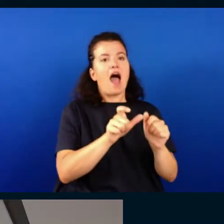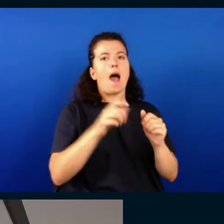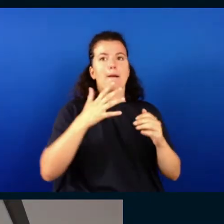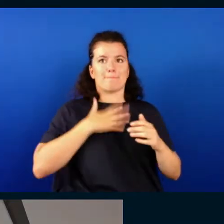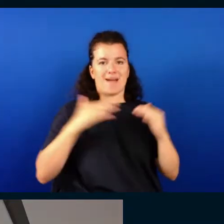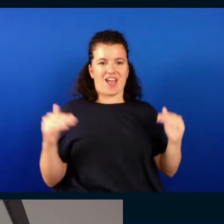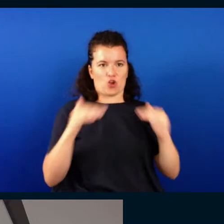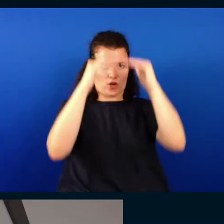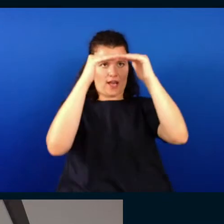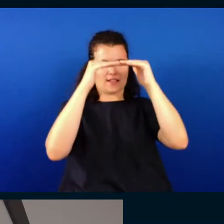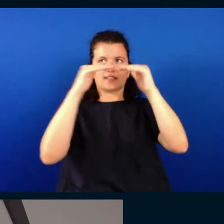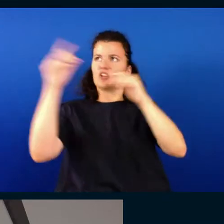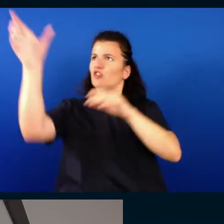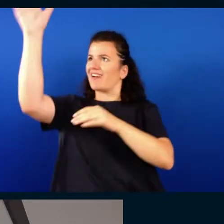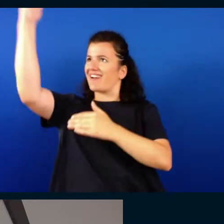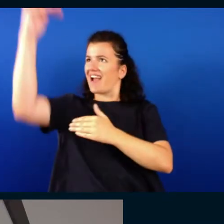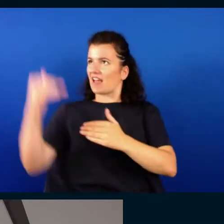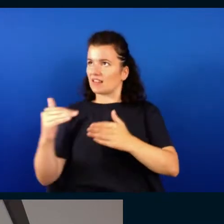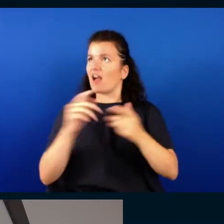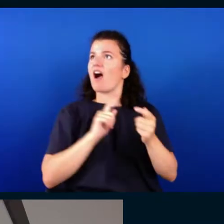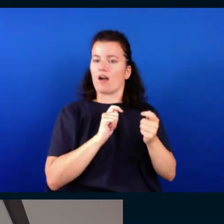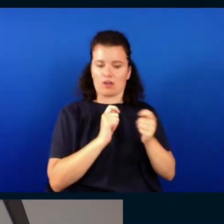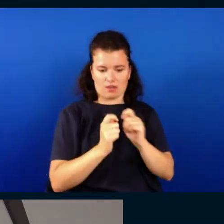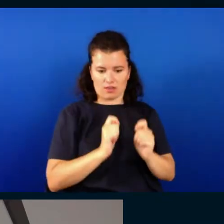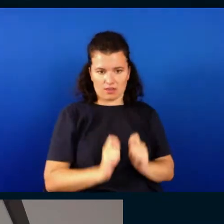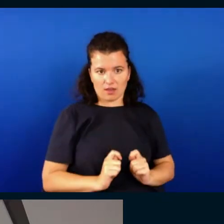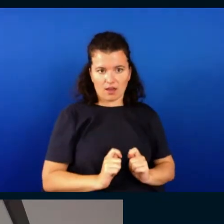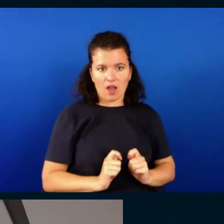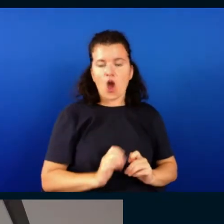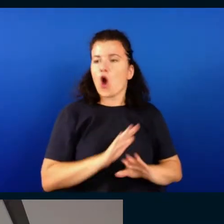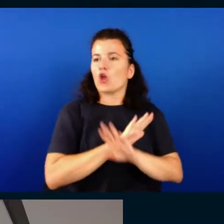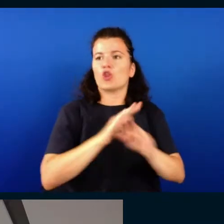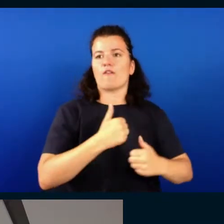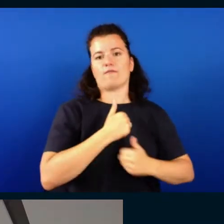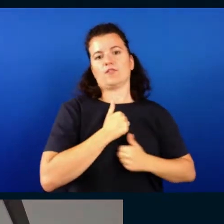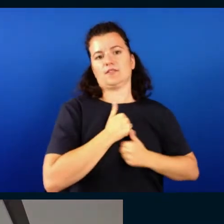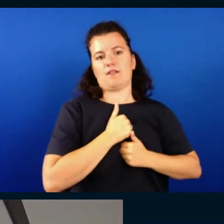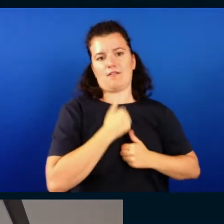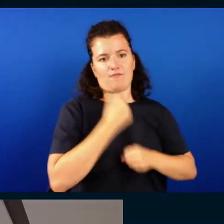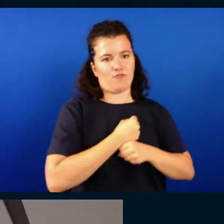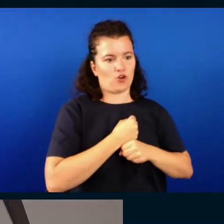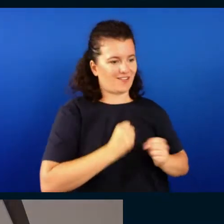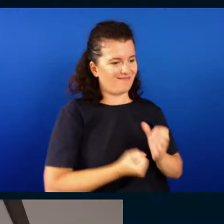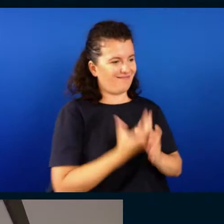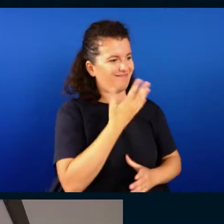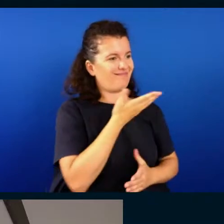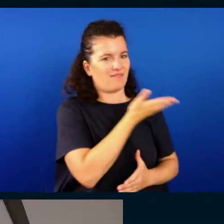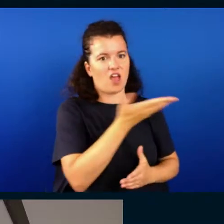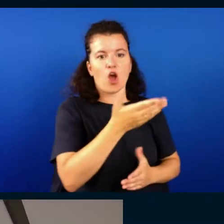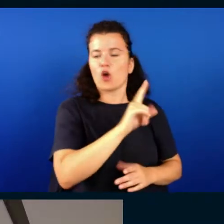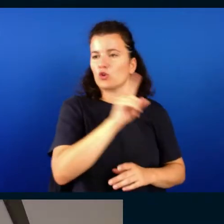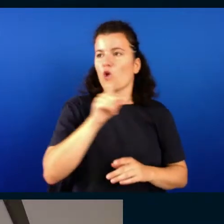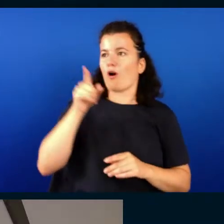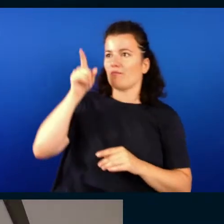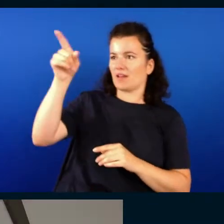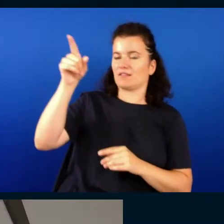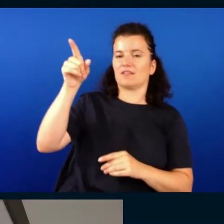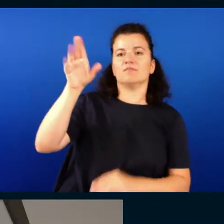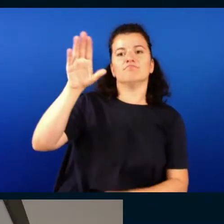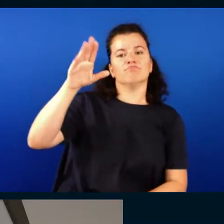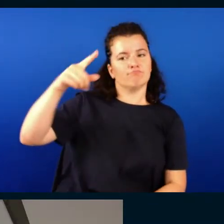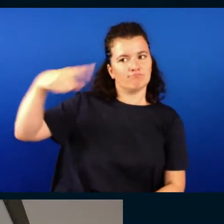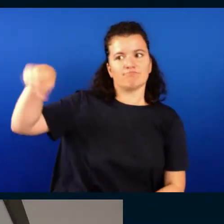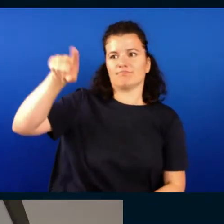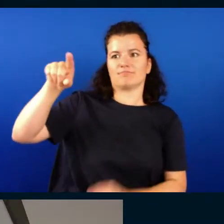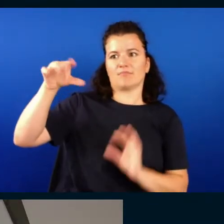the organization, but you're not working as an island for yourself. So either CCOE becomes a bottleneck, or you will